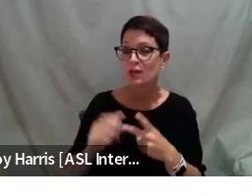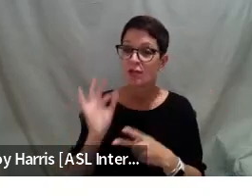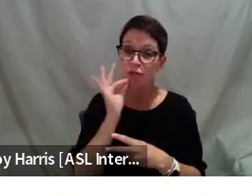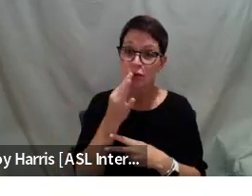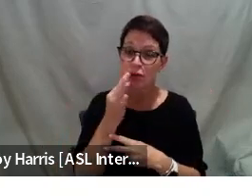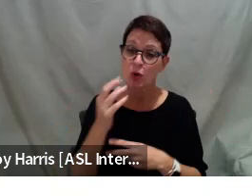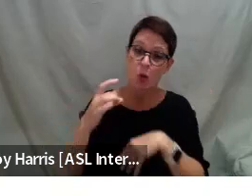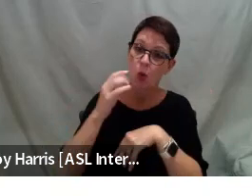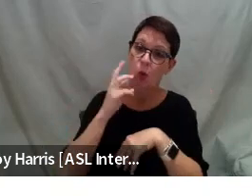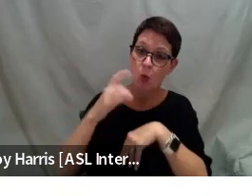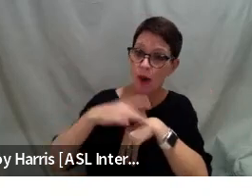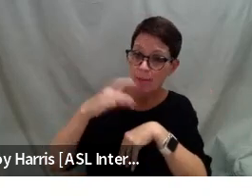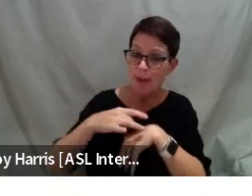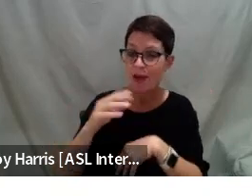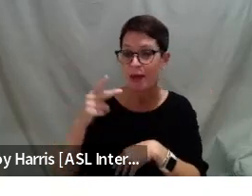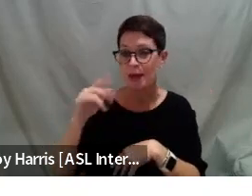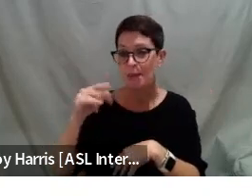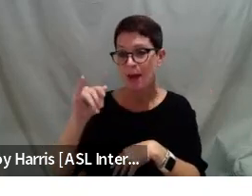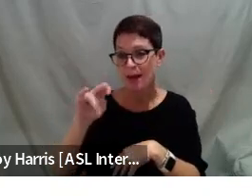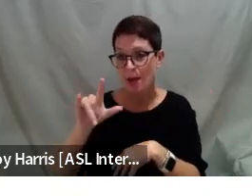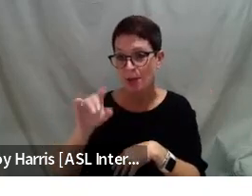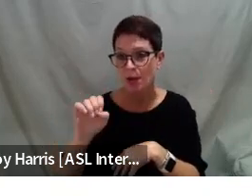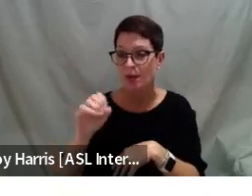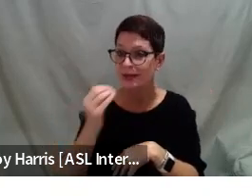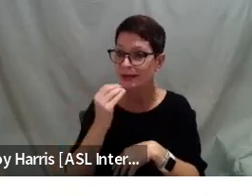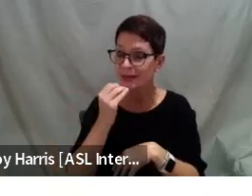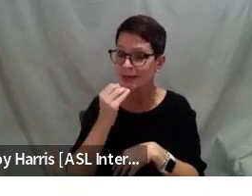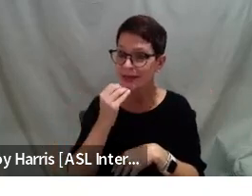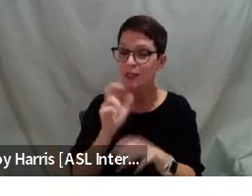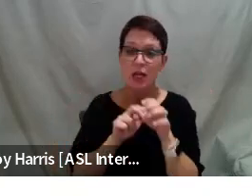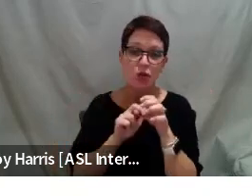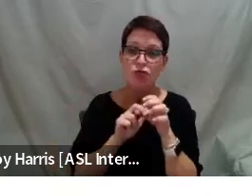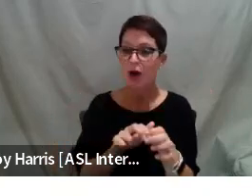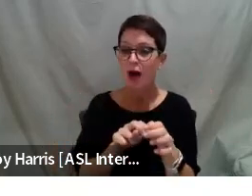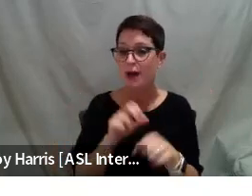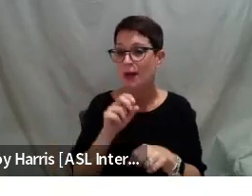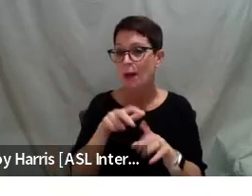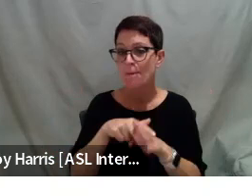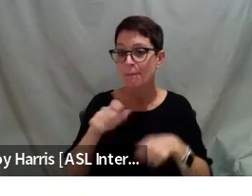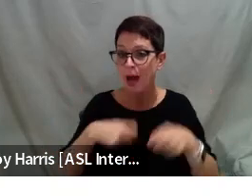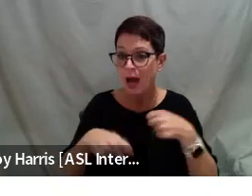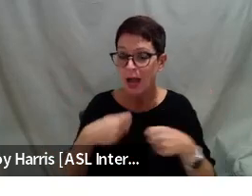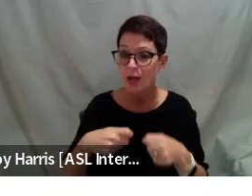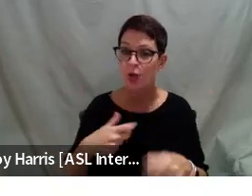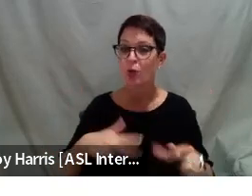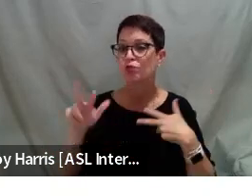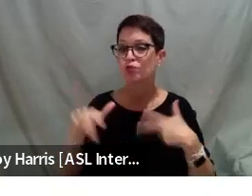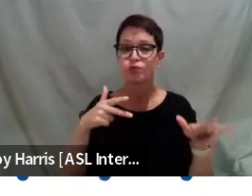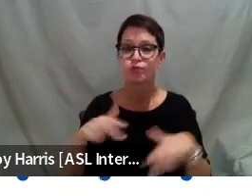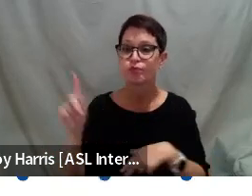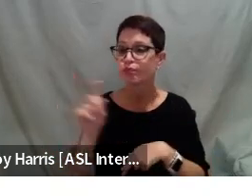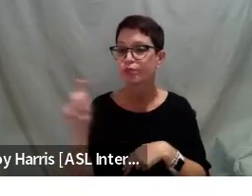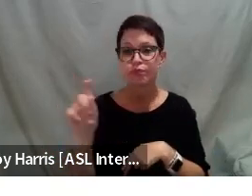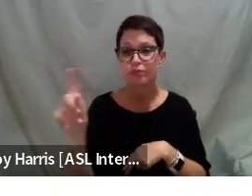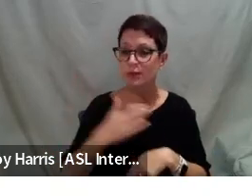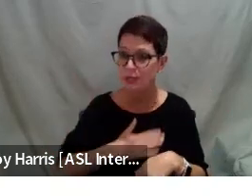like watermelon and pineapples, taking a bike ride, or a long walk.